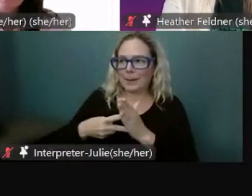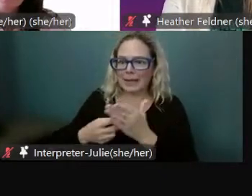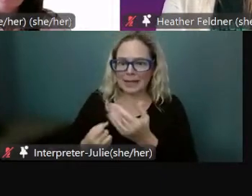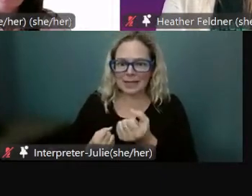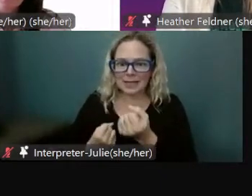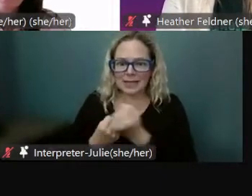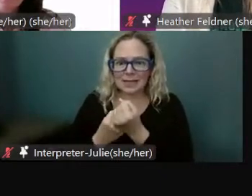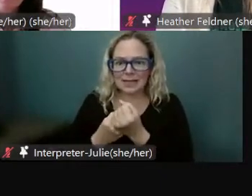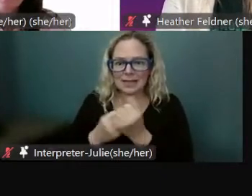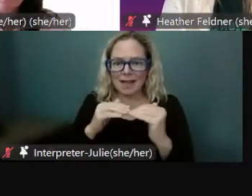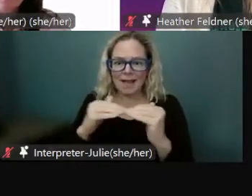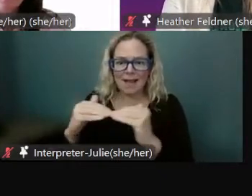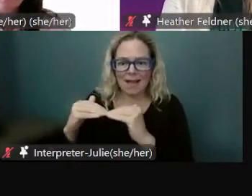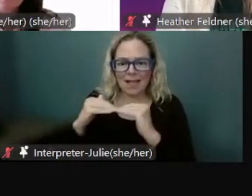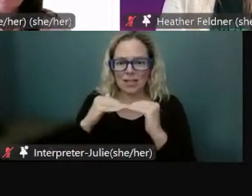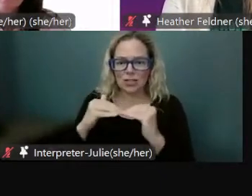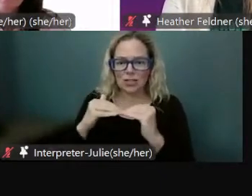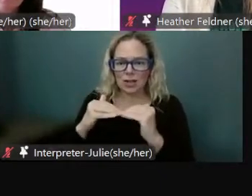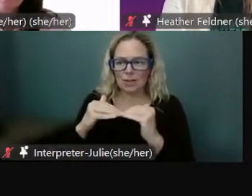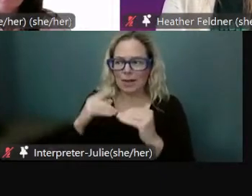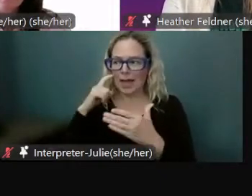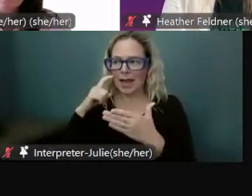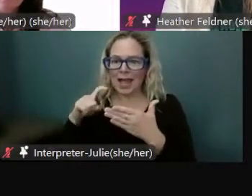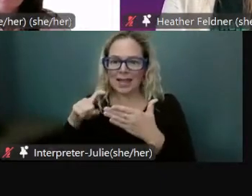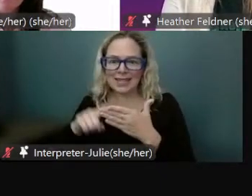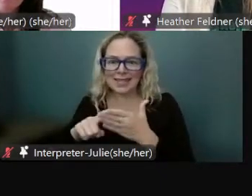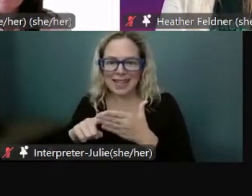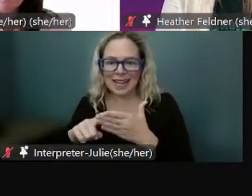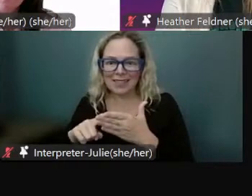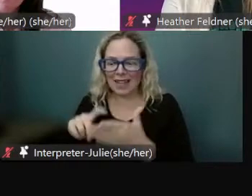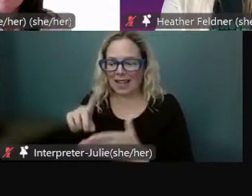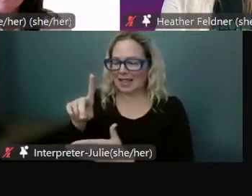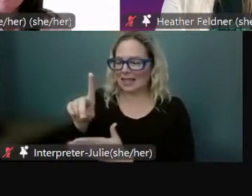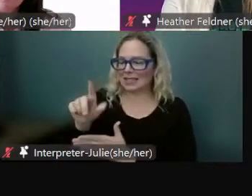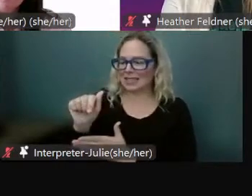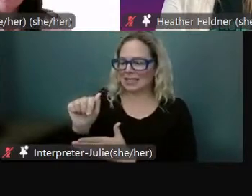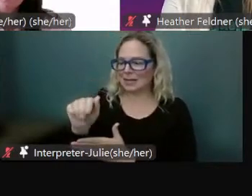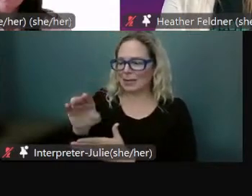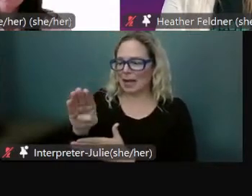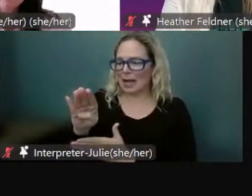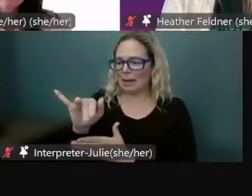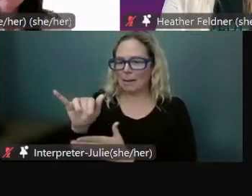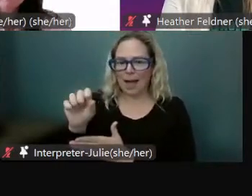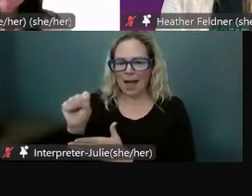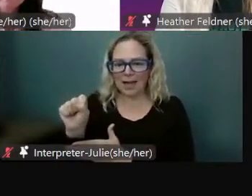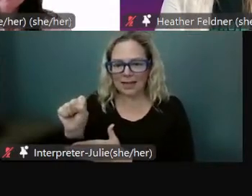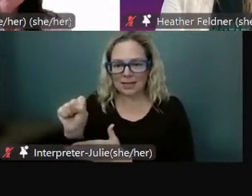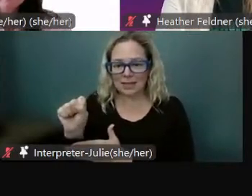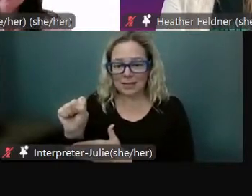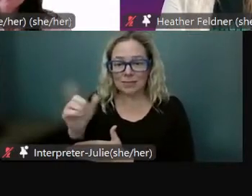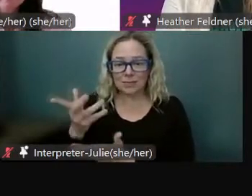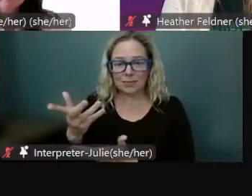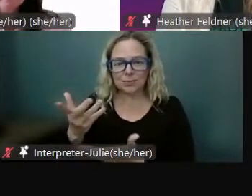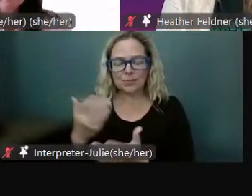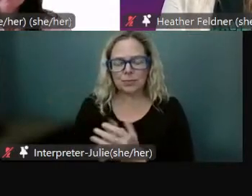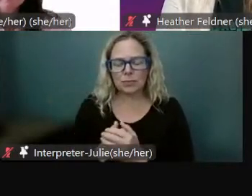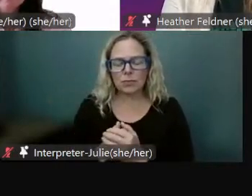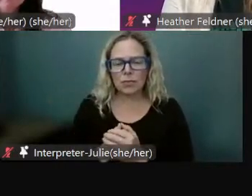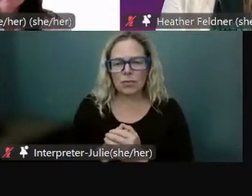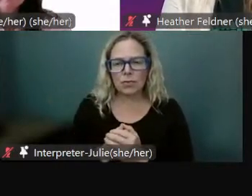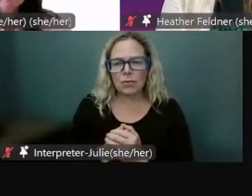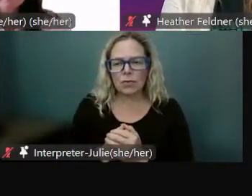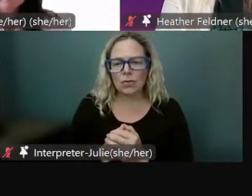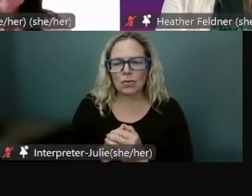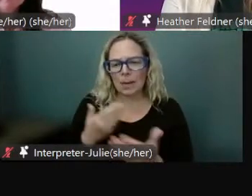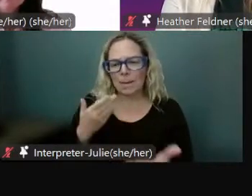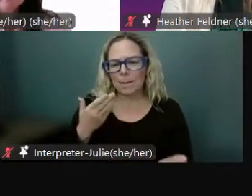that as that increases on that explicit level, it might be that those same individuals perhaps um,